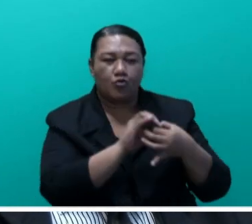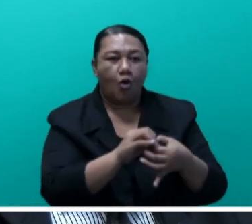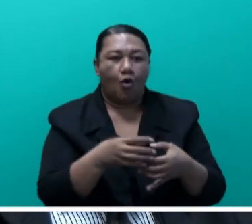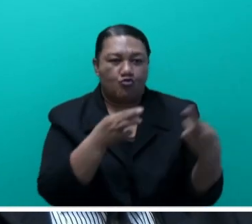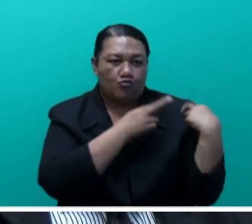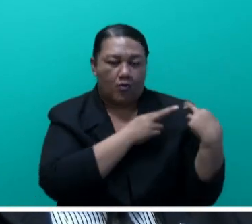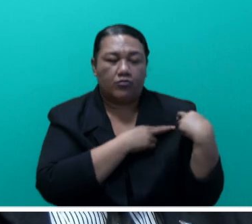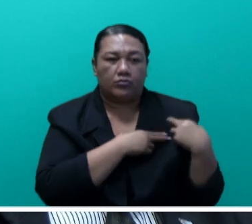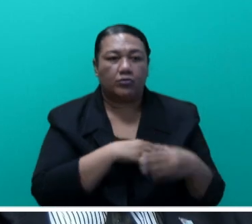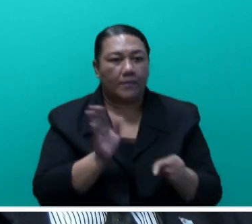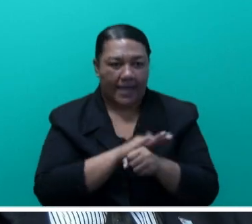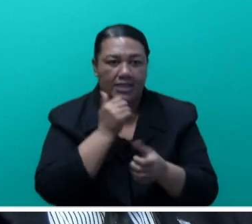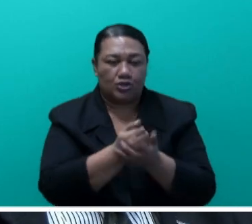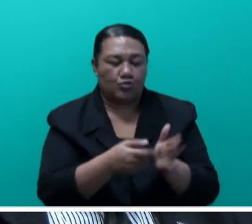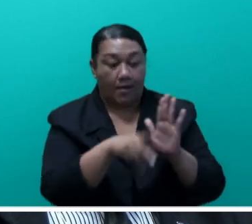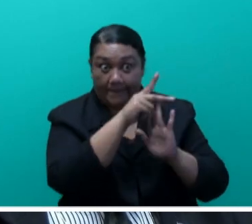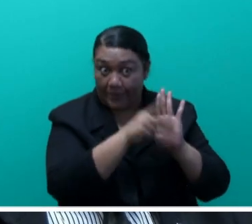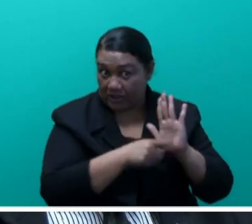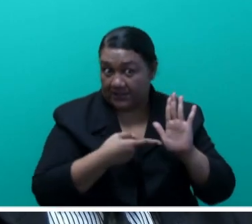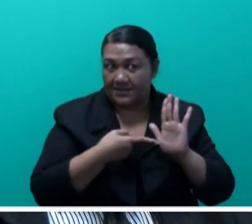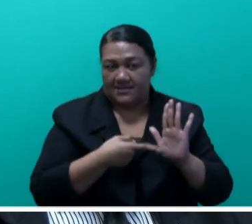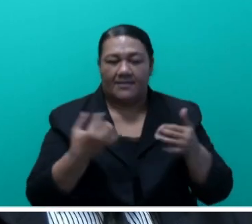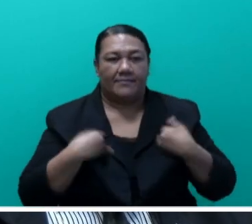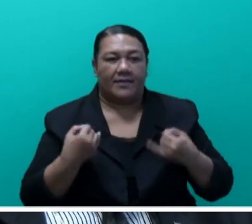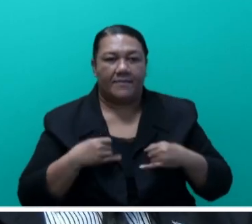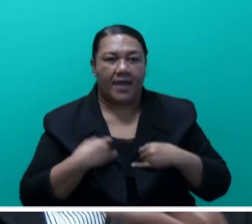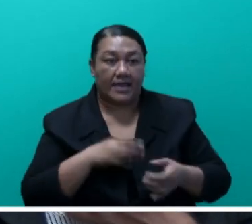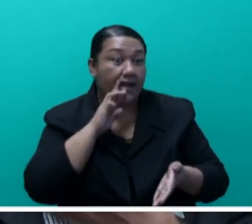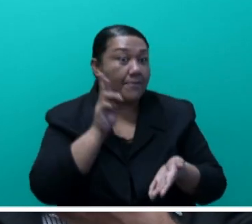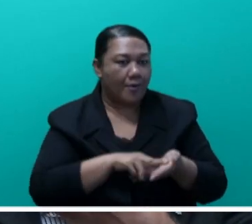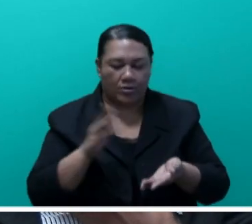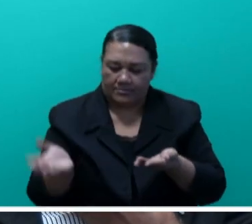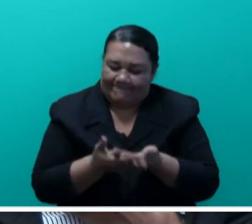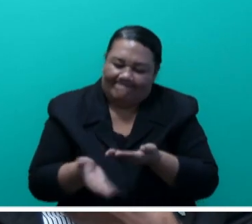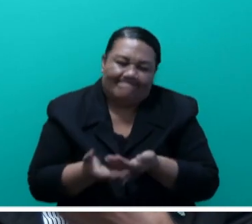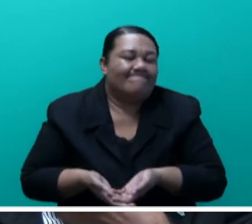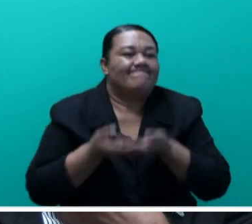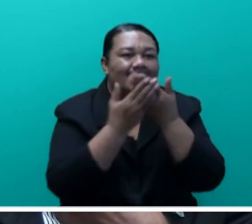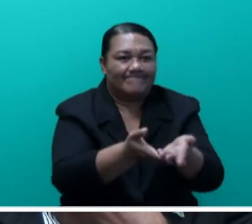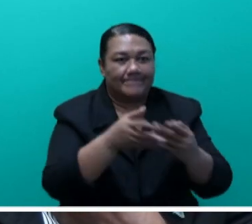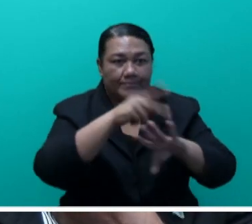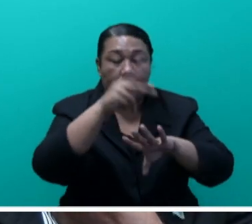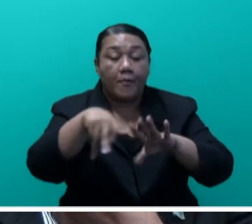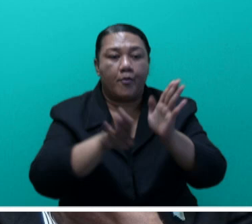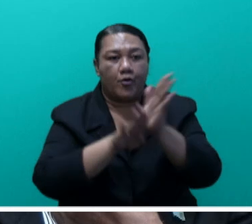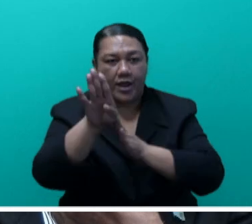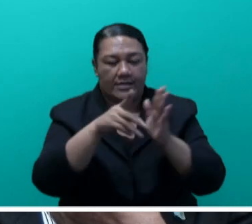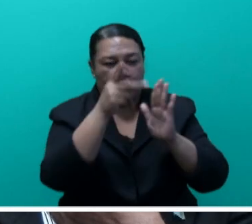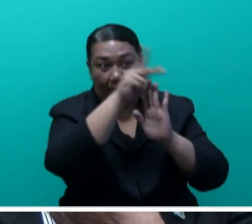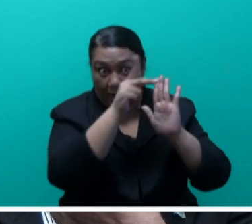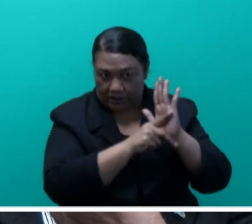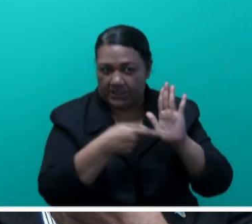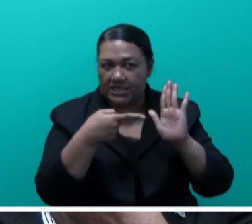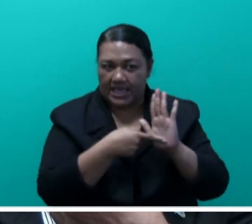policy. This includes regular reporting to Parliament and the public on the progress of the policy and its impact on